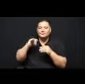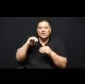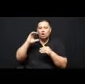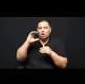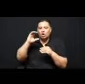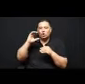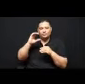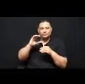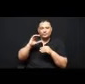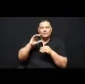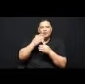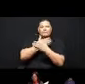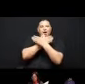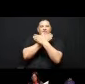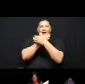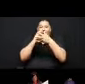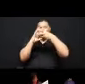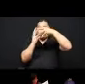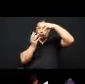happen like the fall.